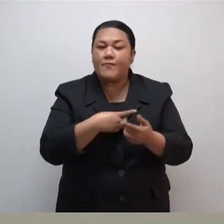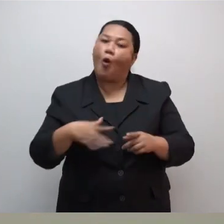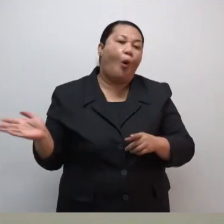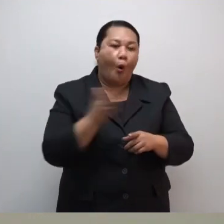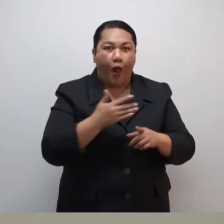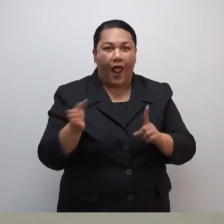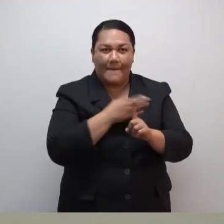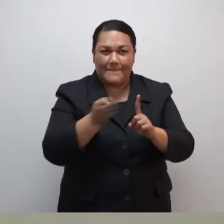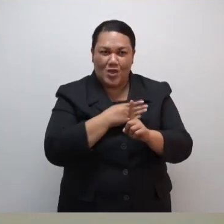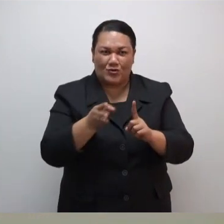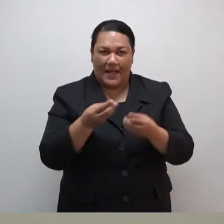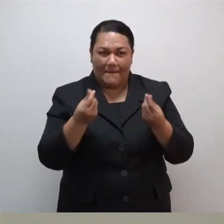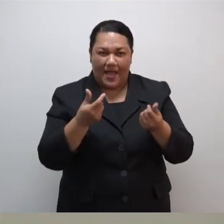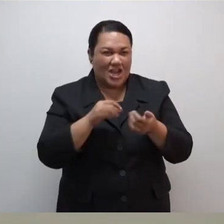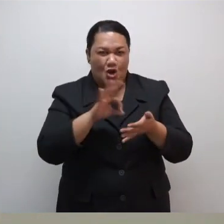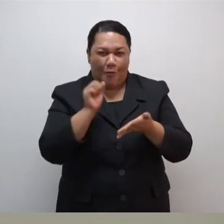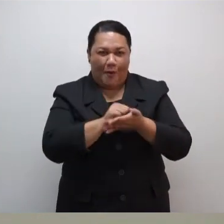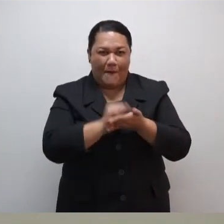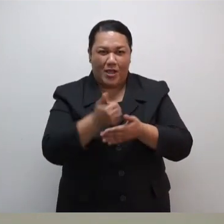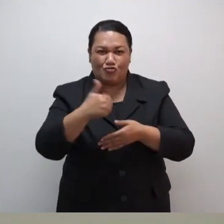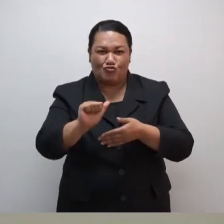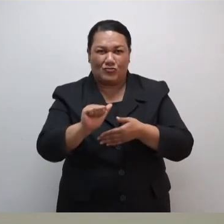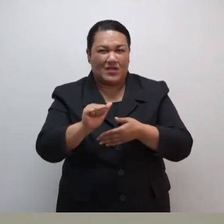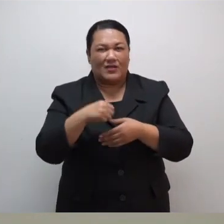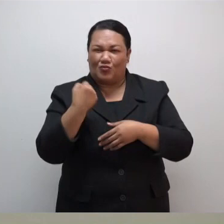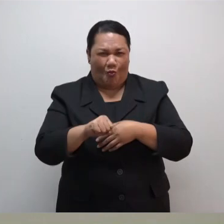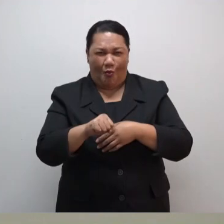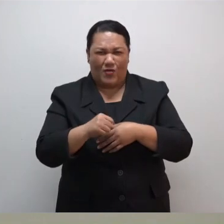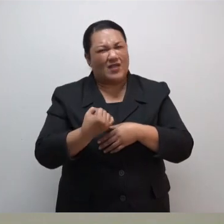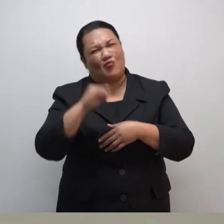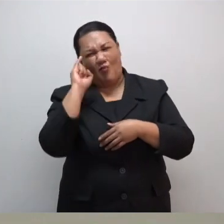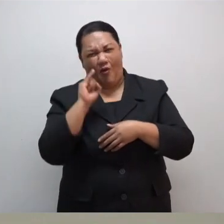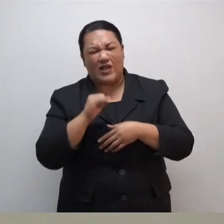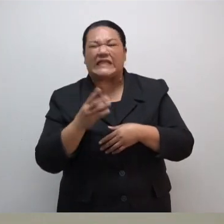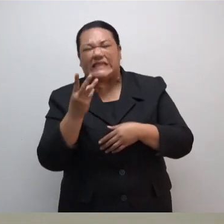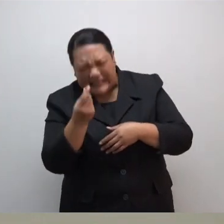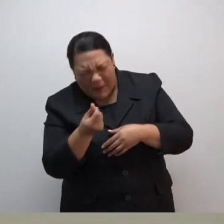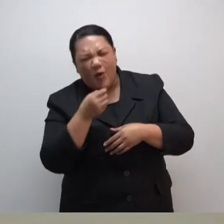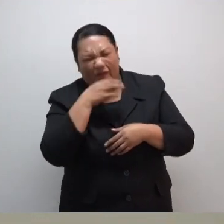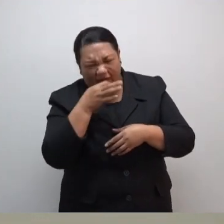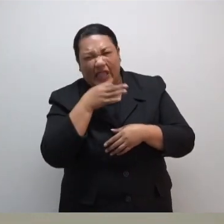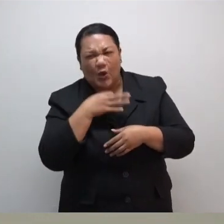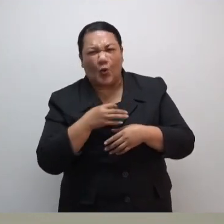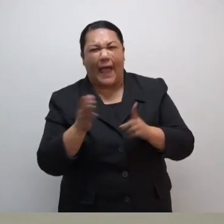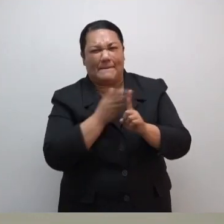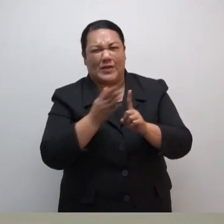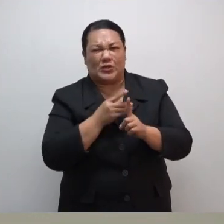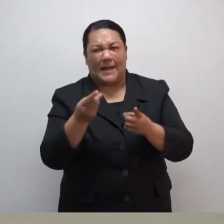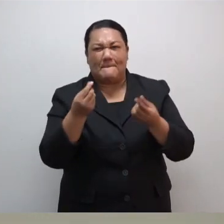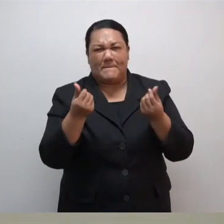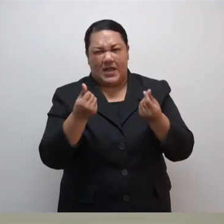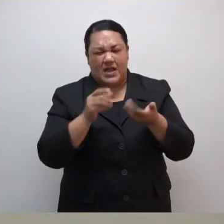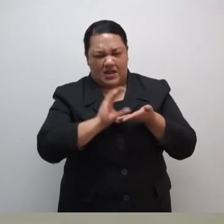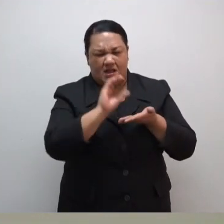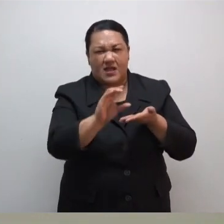So it is quite silly to say that. And of course, I saw Fiji Times roll that out quite significantly, but they have not said anything positive about it. But